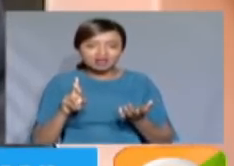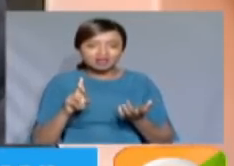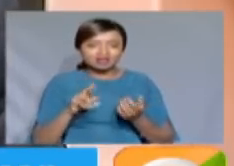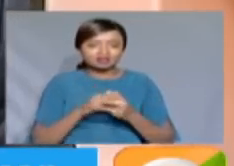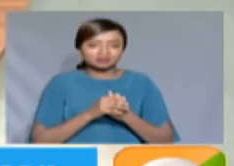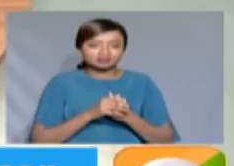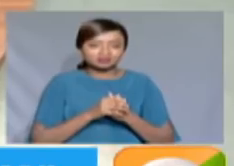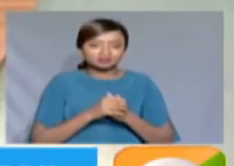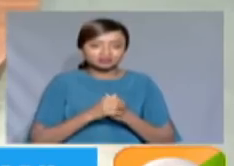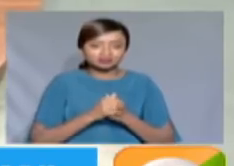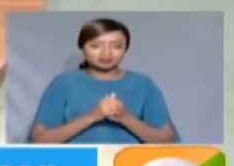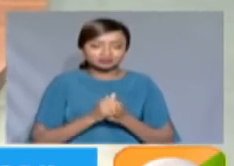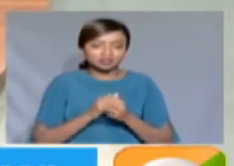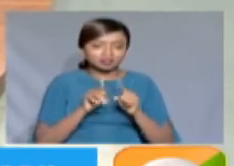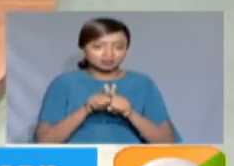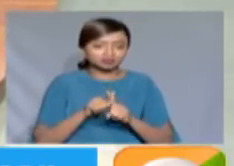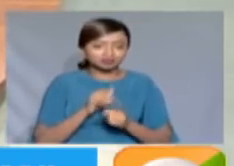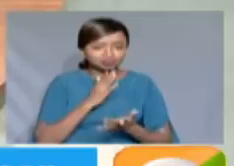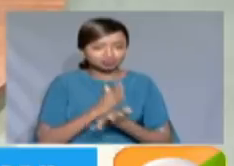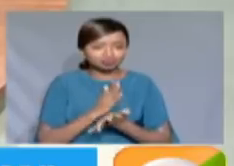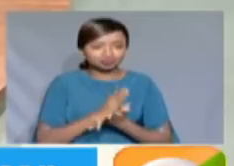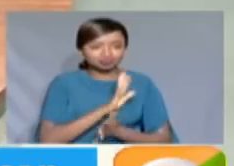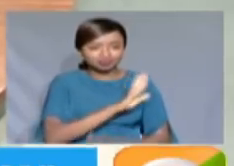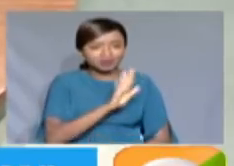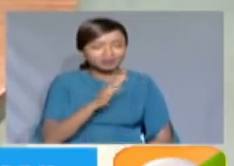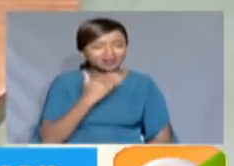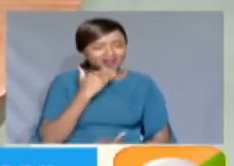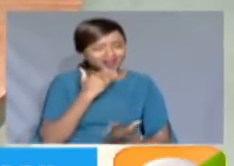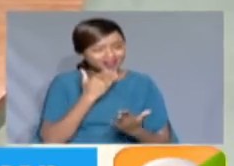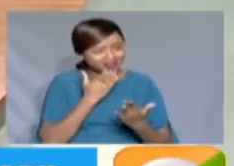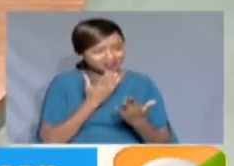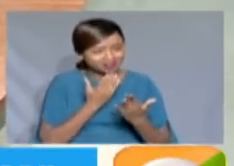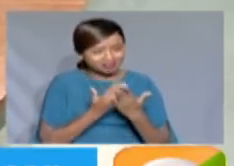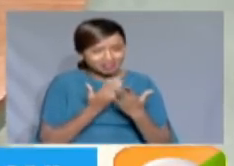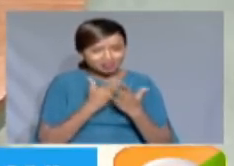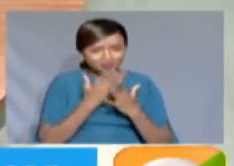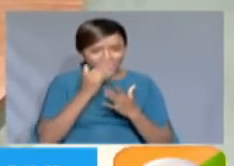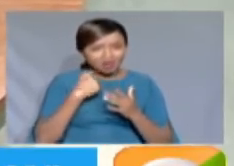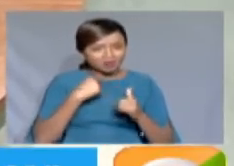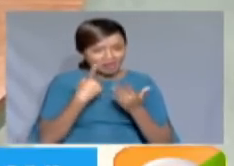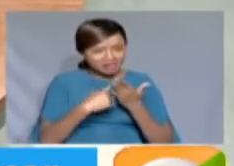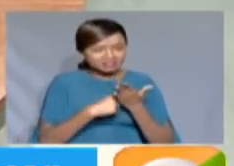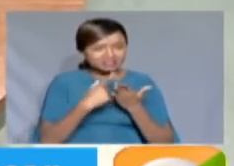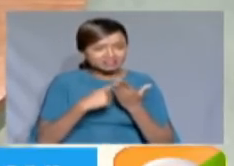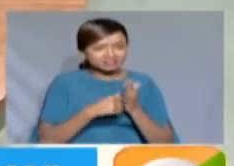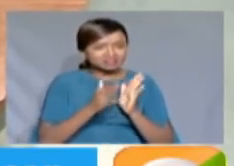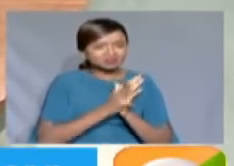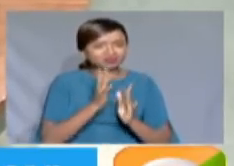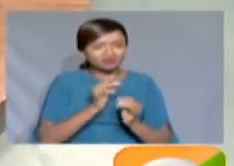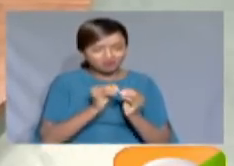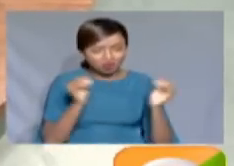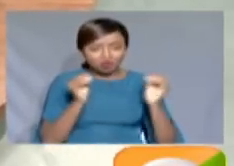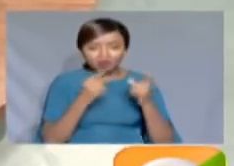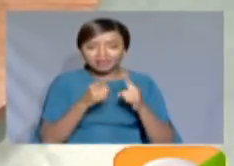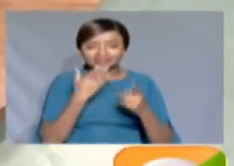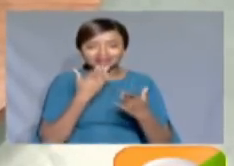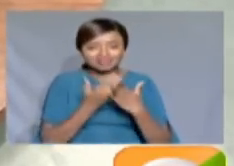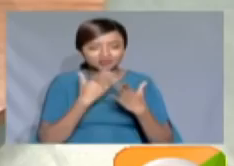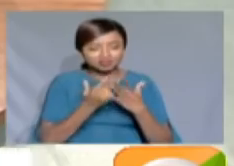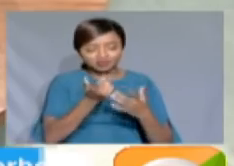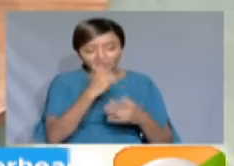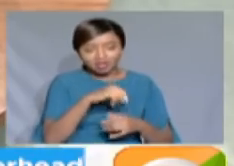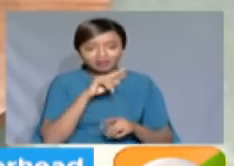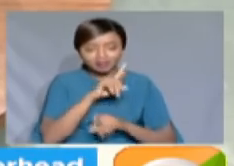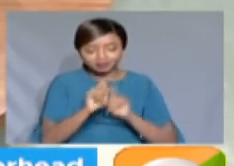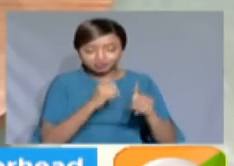Okay, thank you very much for coming here on the show. I mean, you know, we could have a show with you for 2 or 3 hours. Thanks for coming in and answering our questions